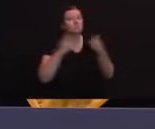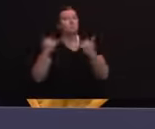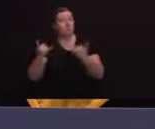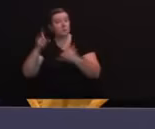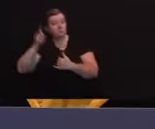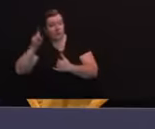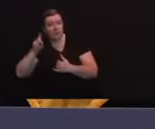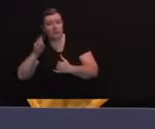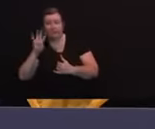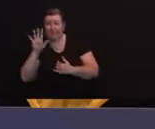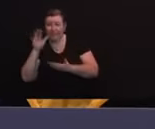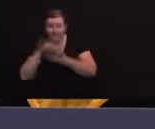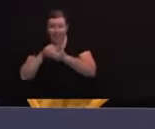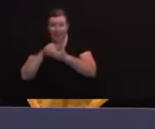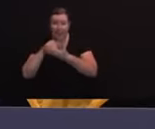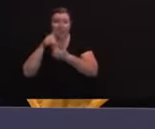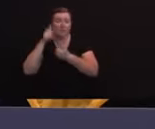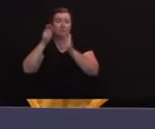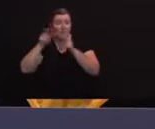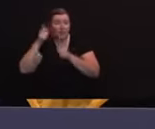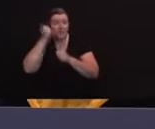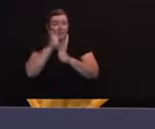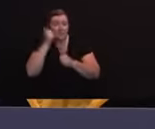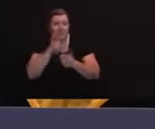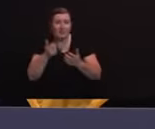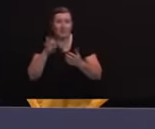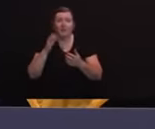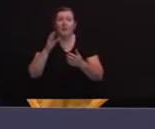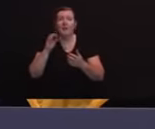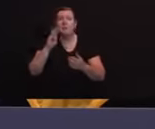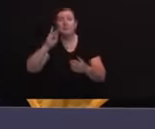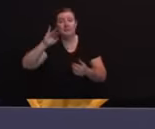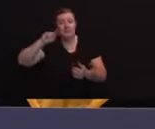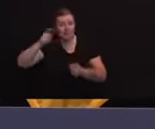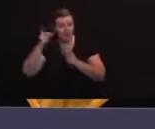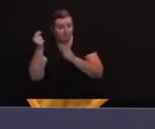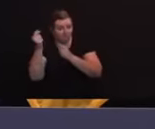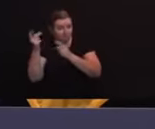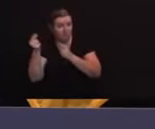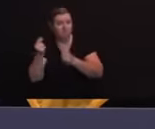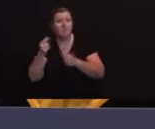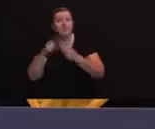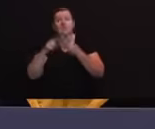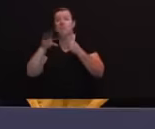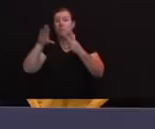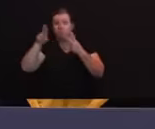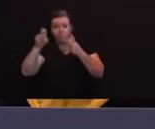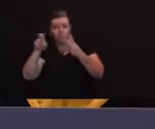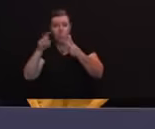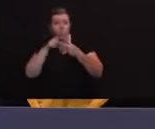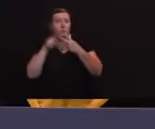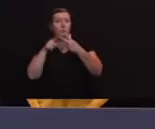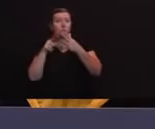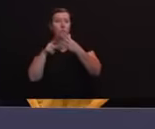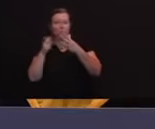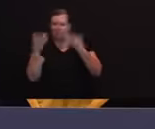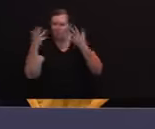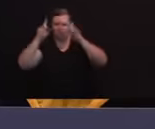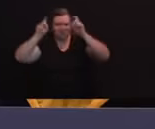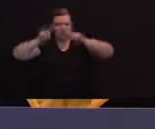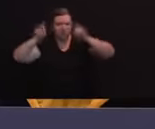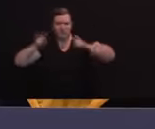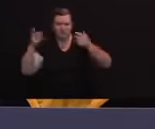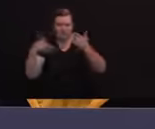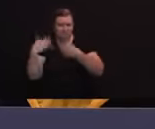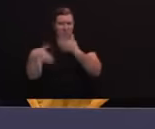45,000 plus the Binax, plus the Q coming on. We have a massive amount of testing capacity that we didn't have then.